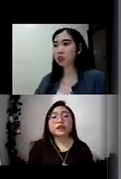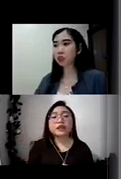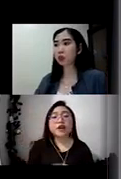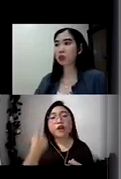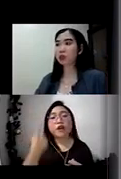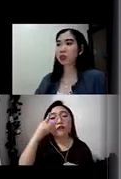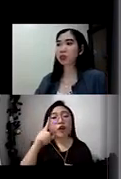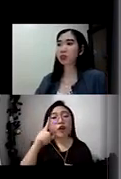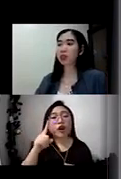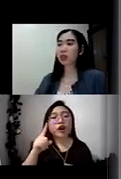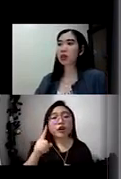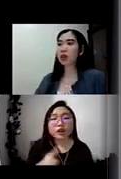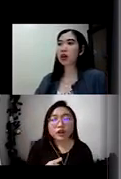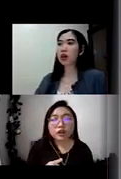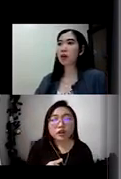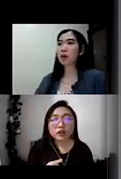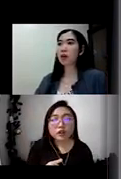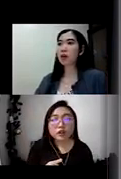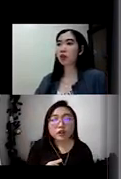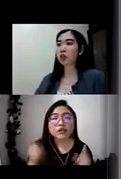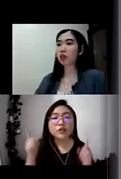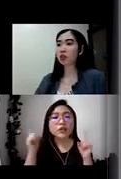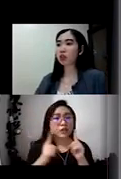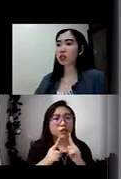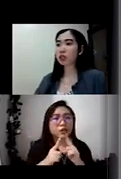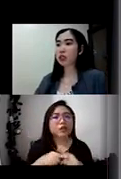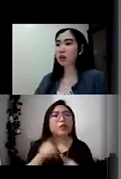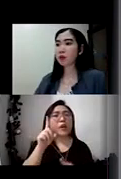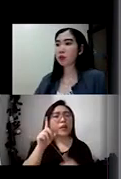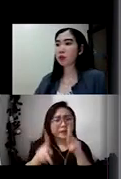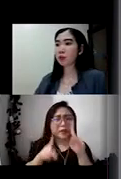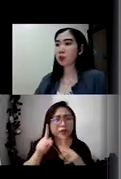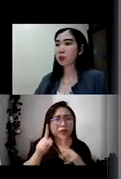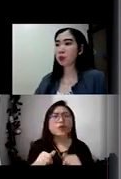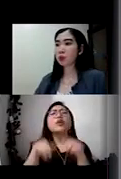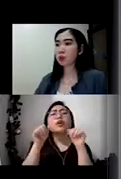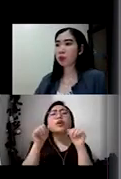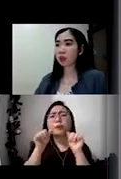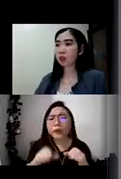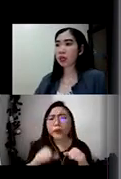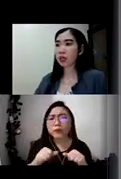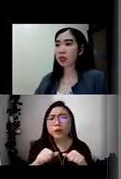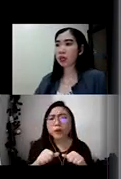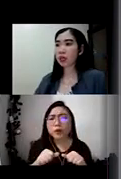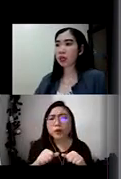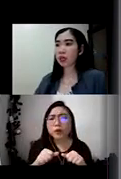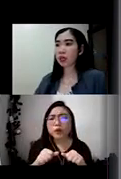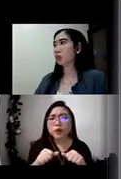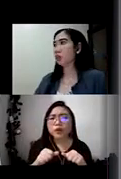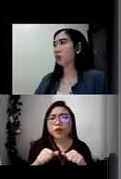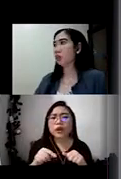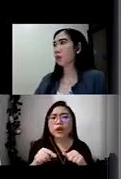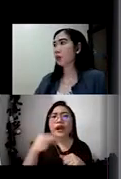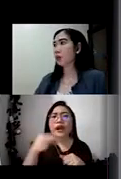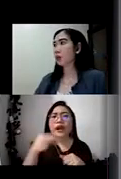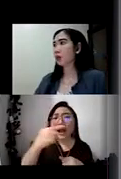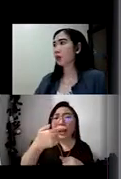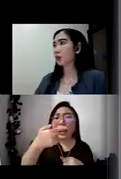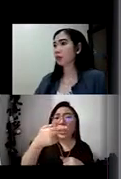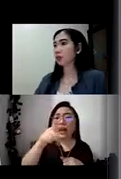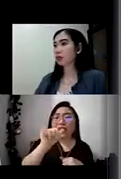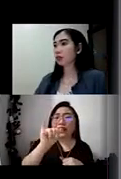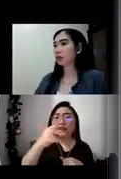portion to a certain person, you just have to highlight that, then click